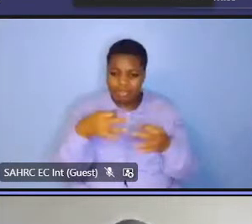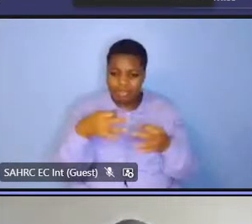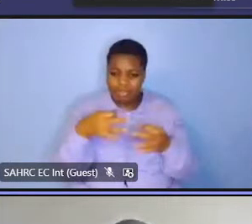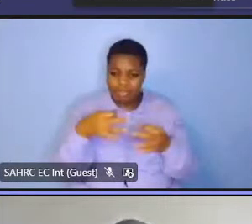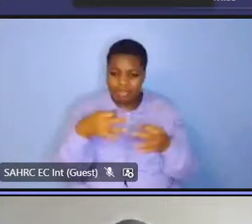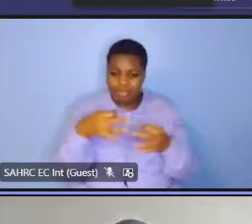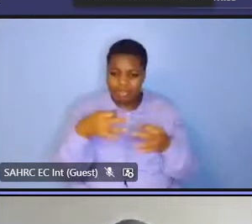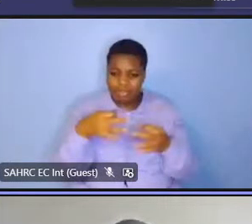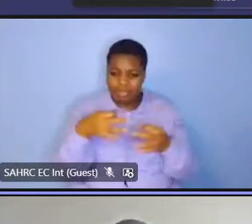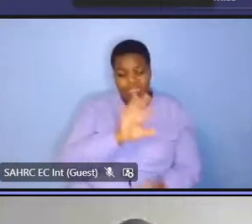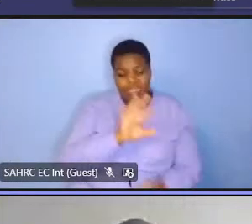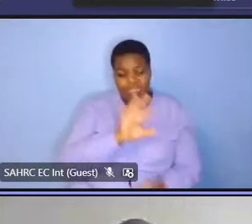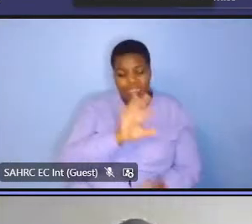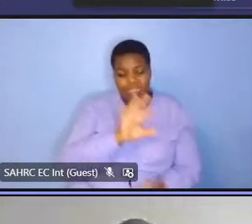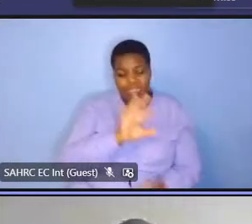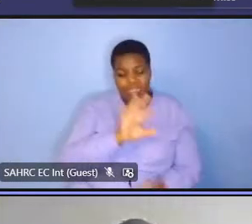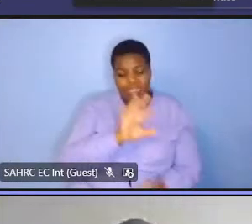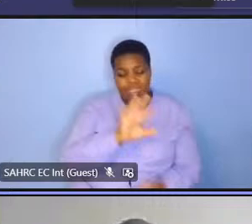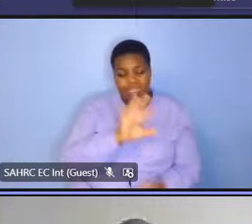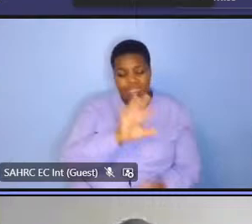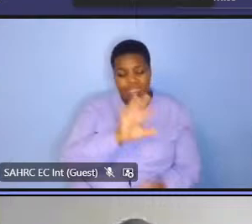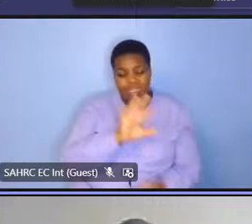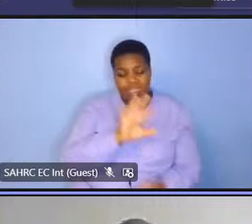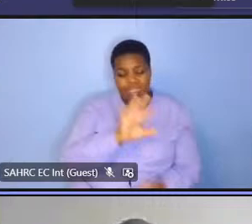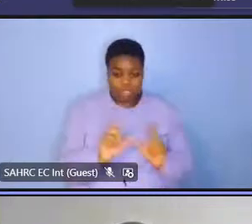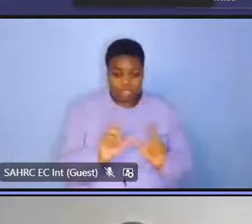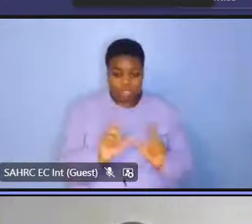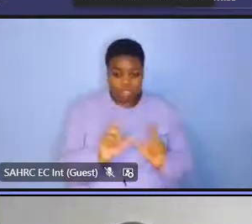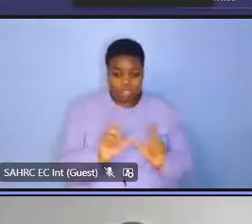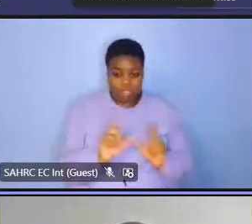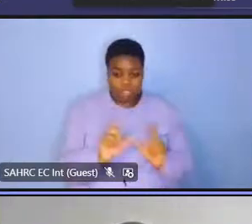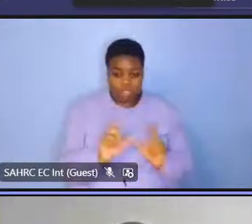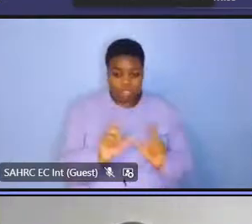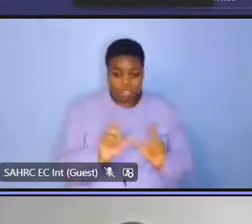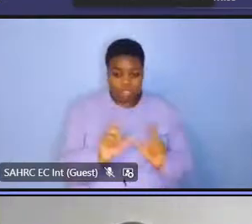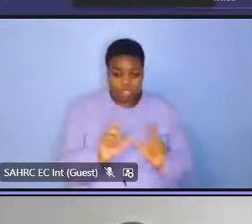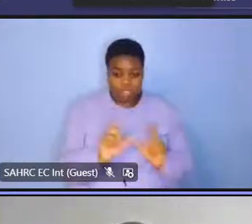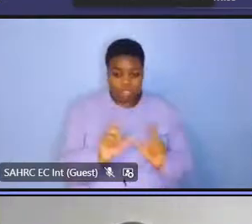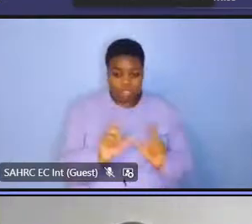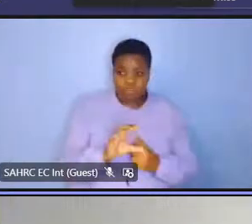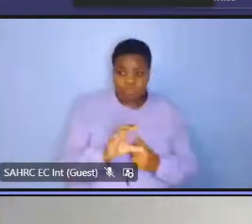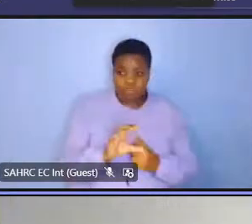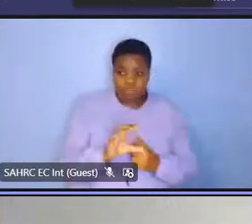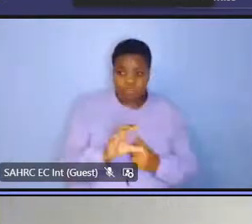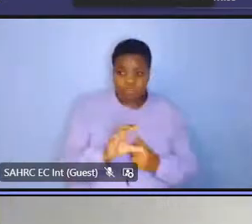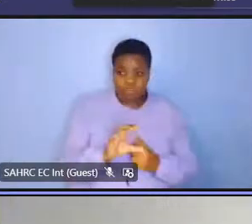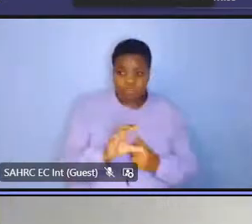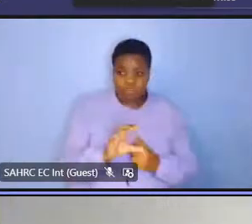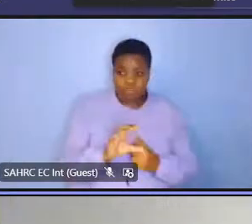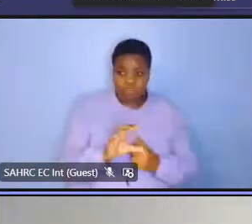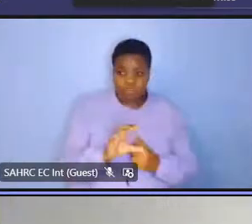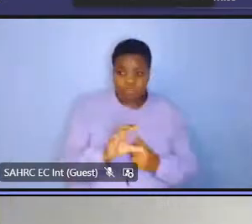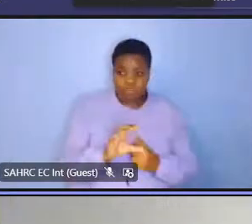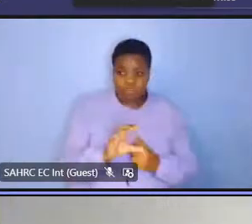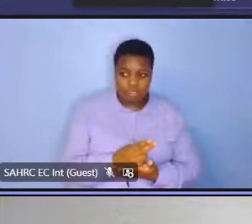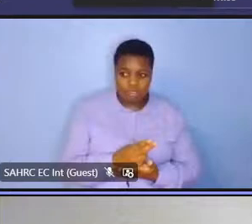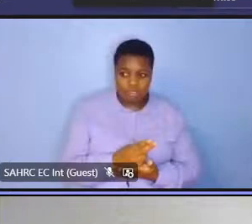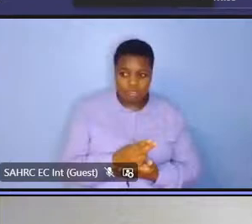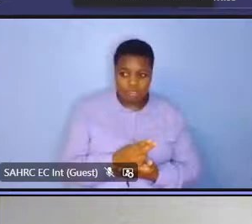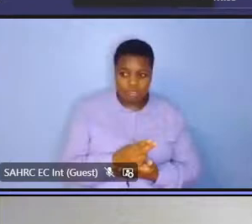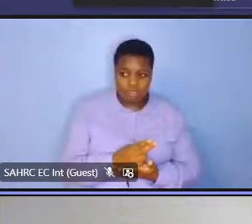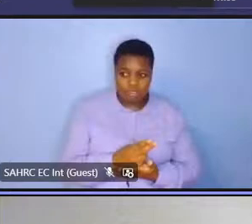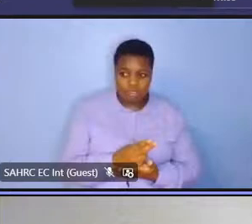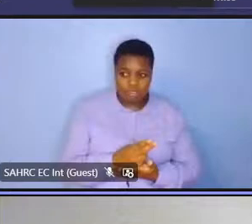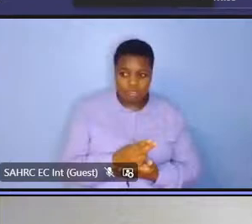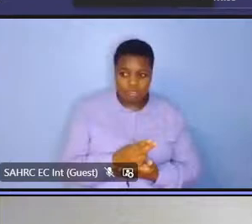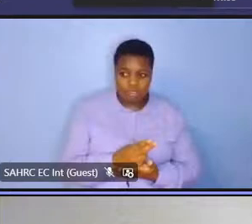number 13 published by the Committee on Social, Economic and Cultural Rights. Let me just